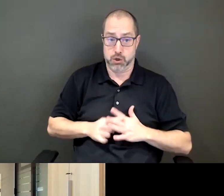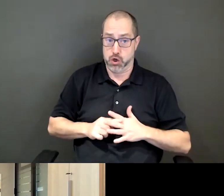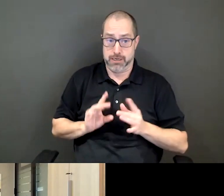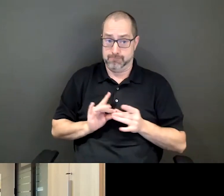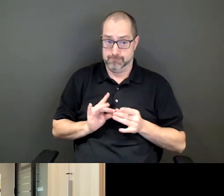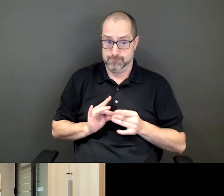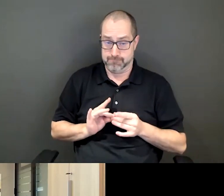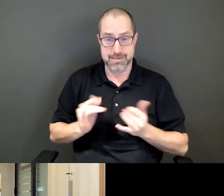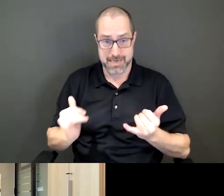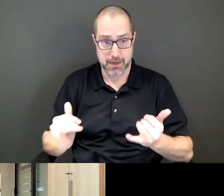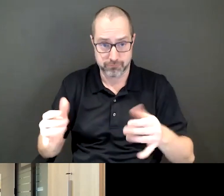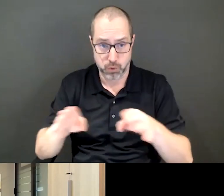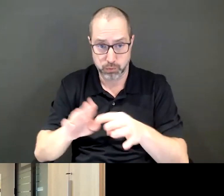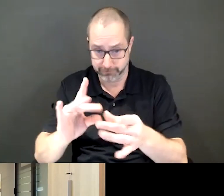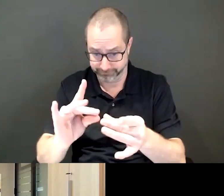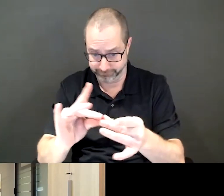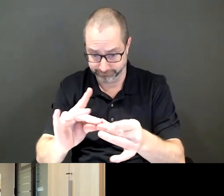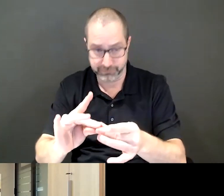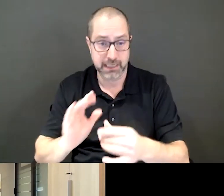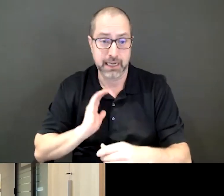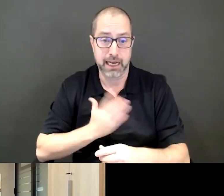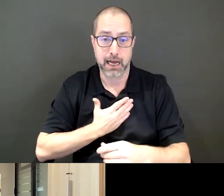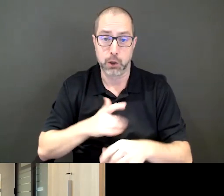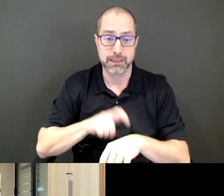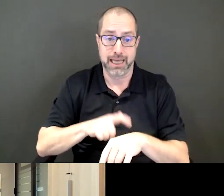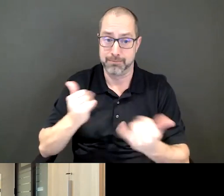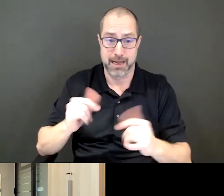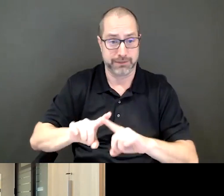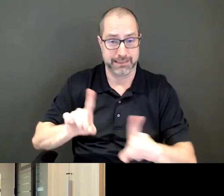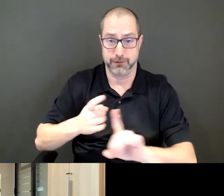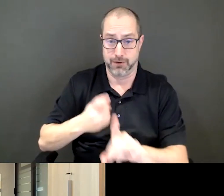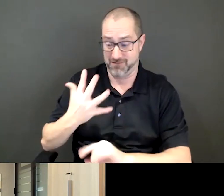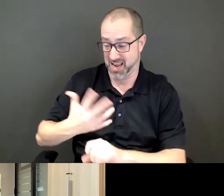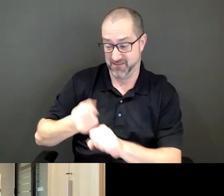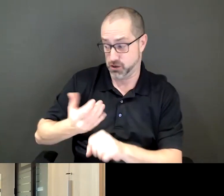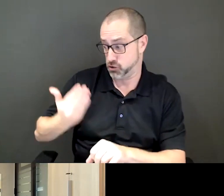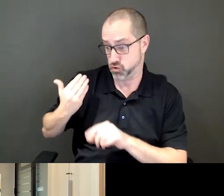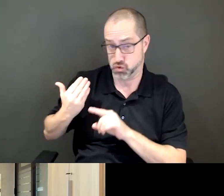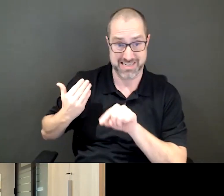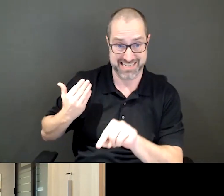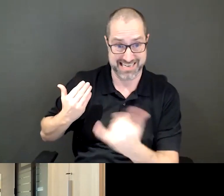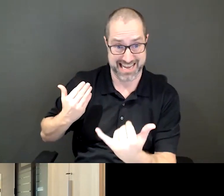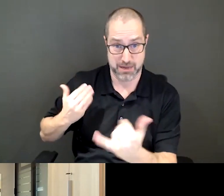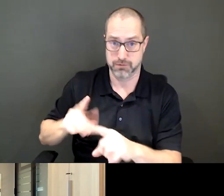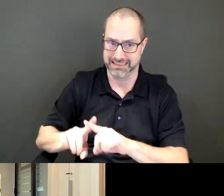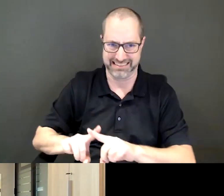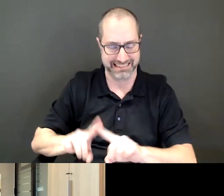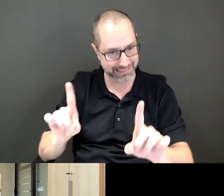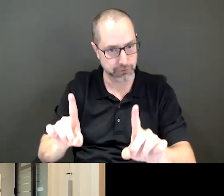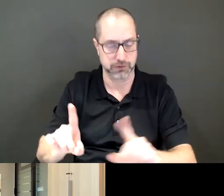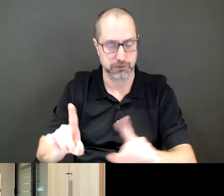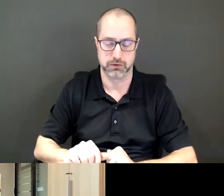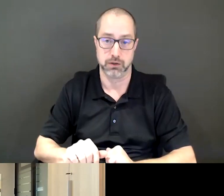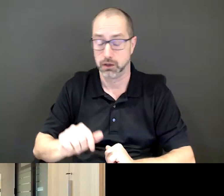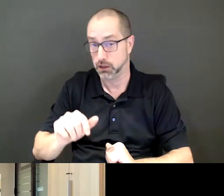in an incredibly different environment from the one that we knew even 5 years ago, and that it is both a matter